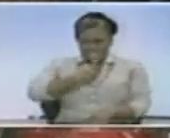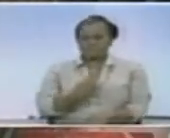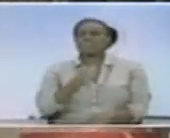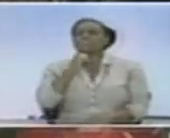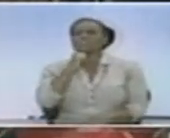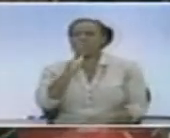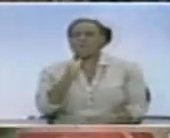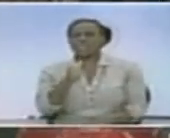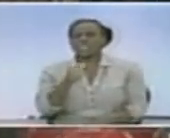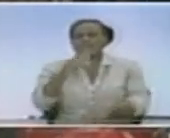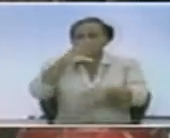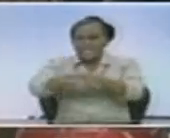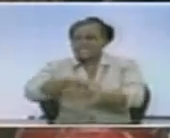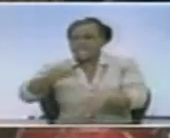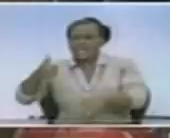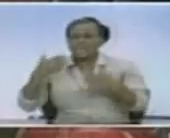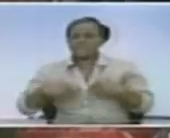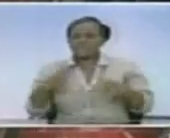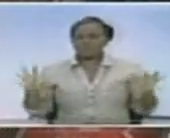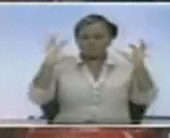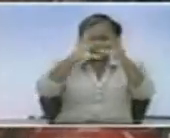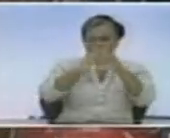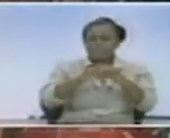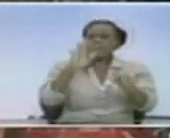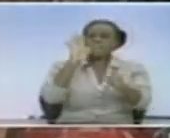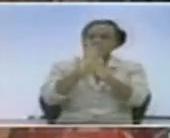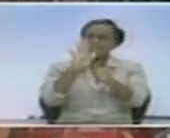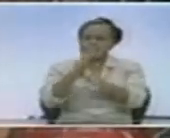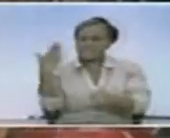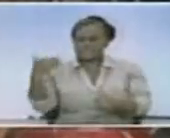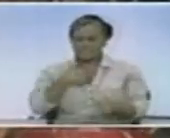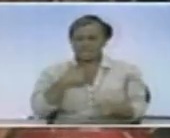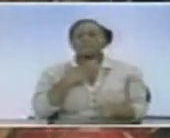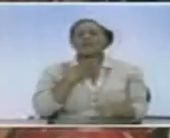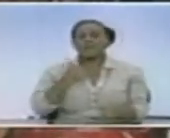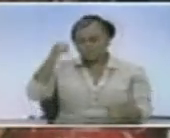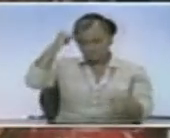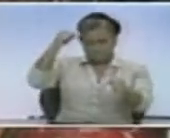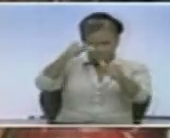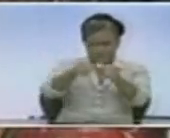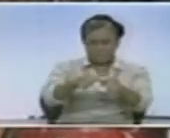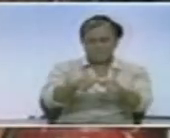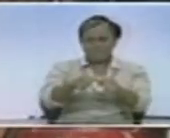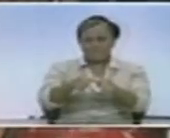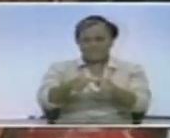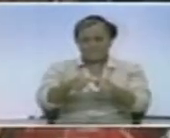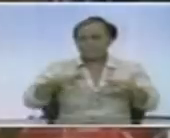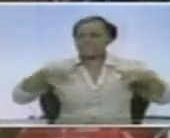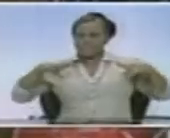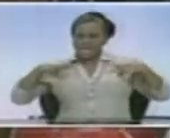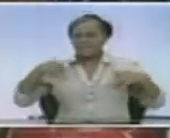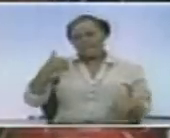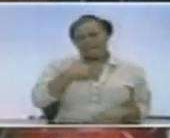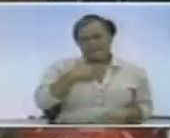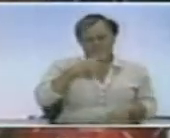than getting other people to join you. Mm. There are many things I would like to remember, and I remember with pride